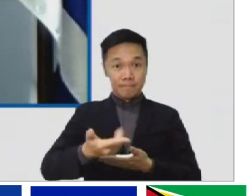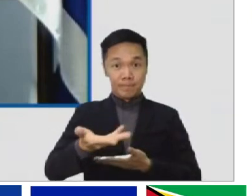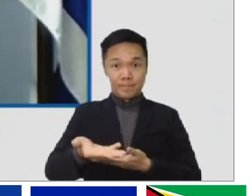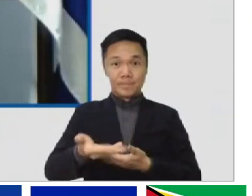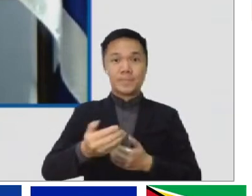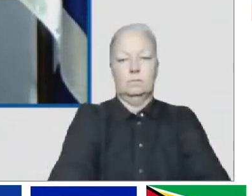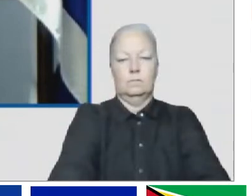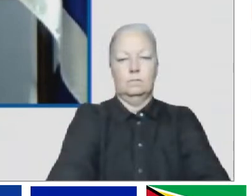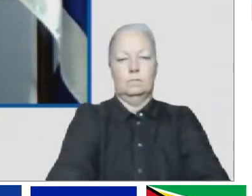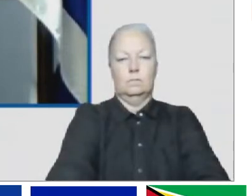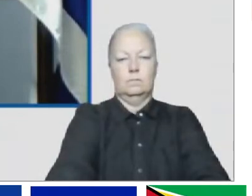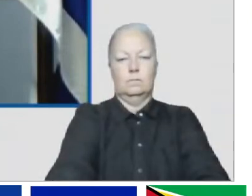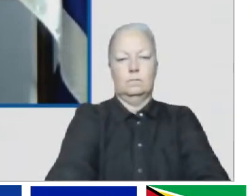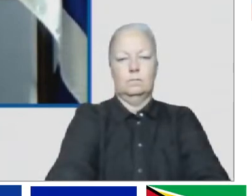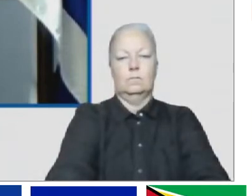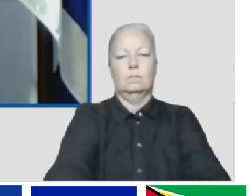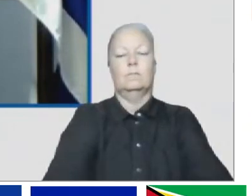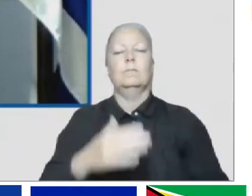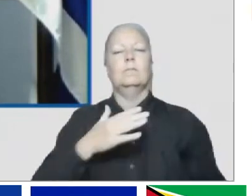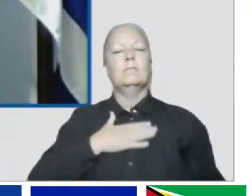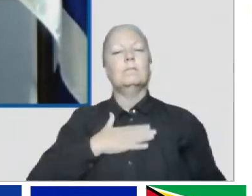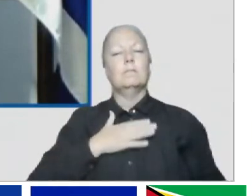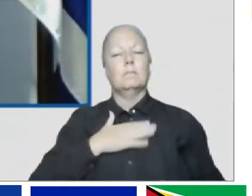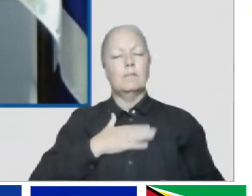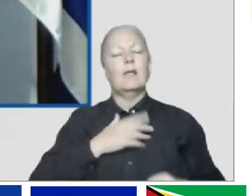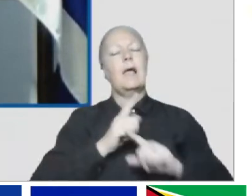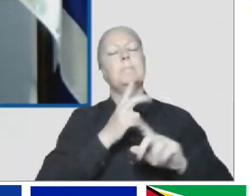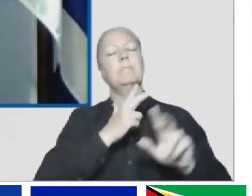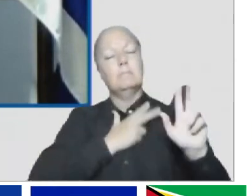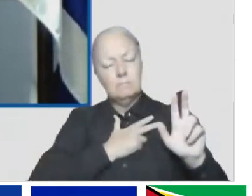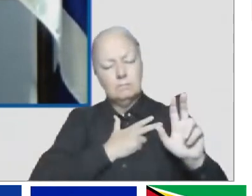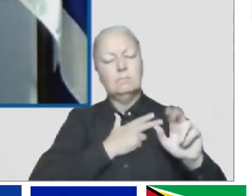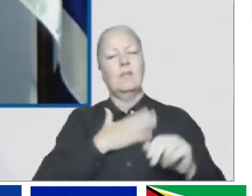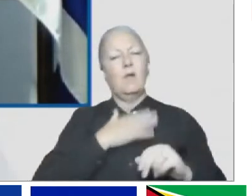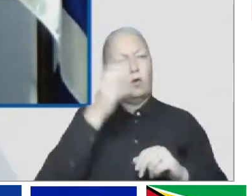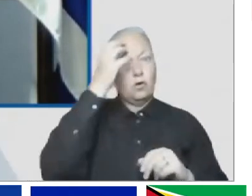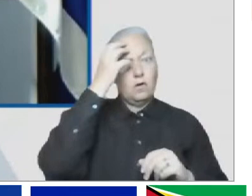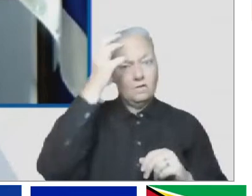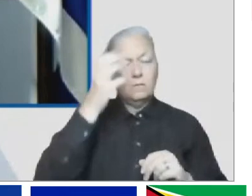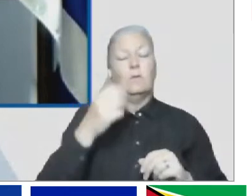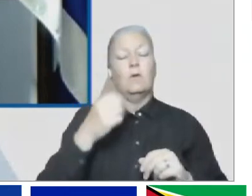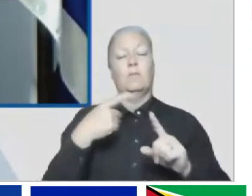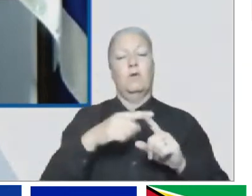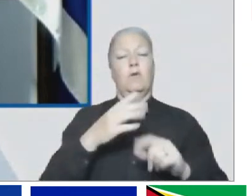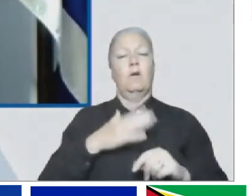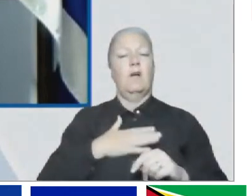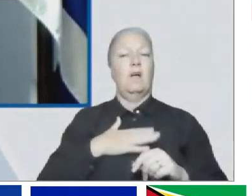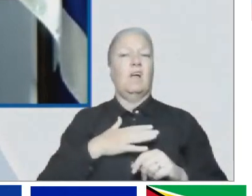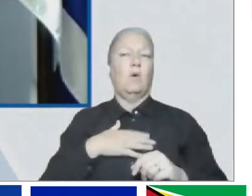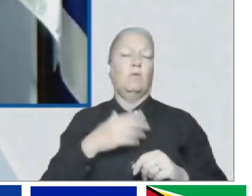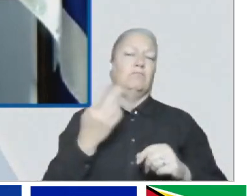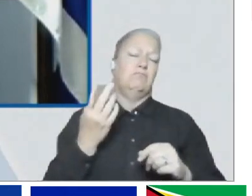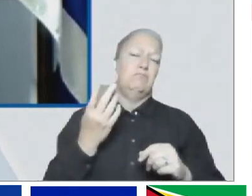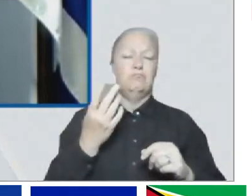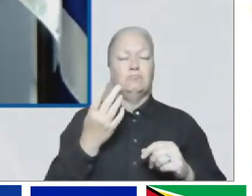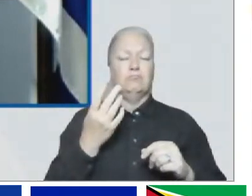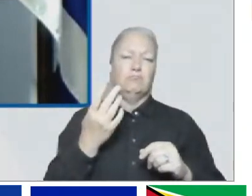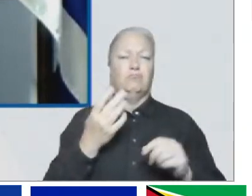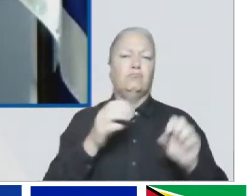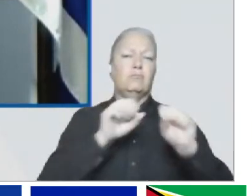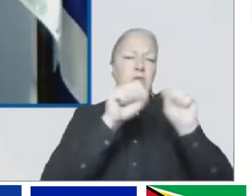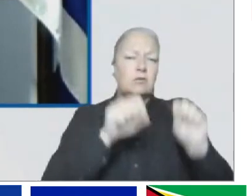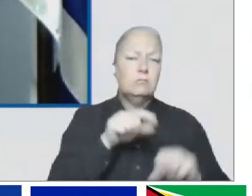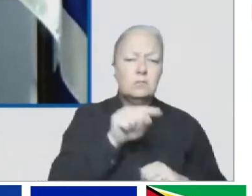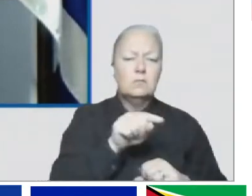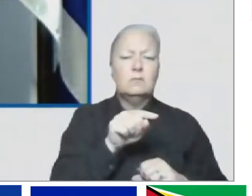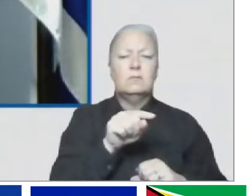our government. In addition, our system has an integral scope